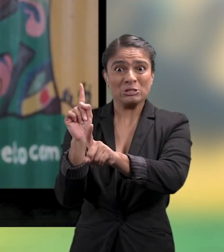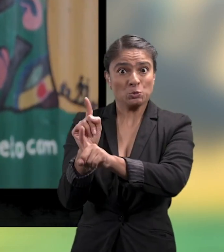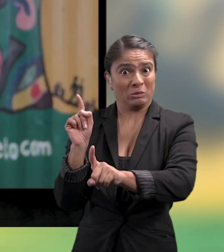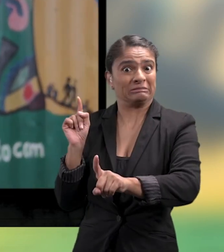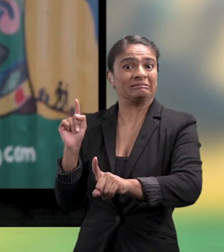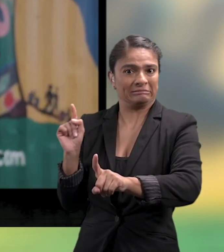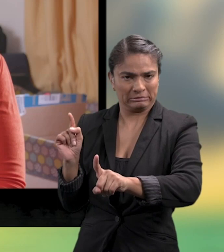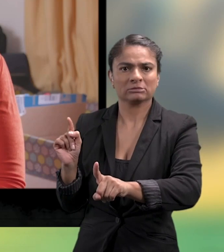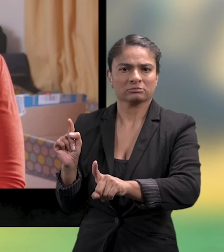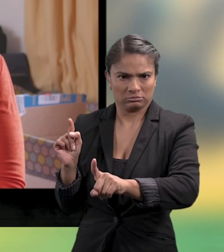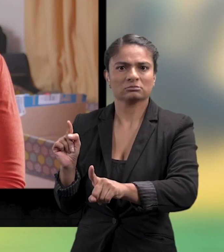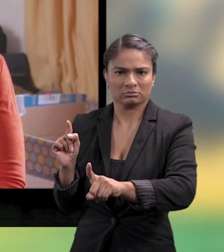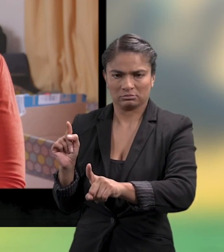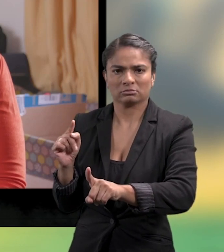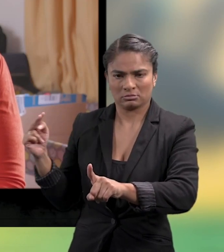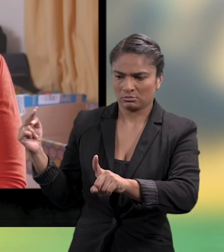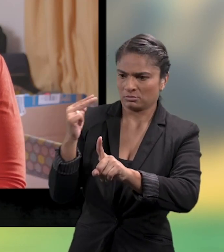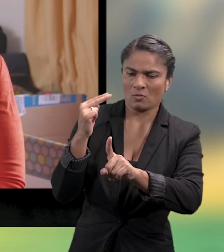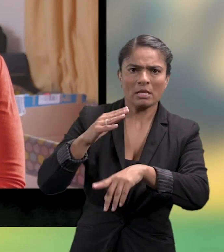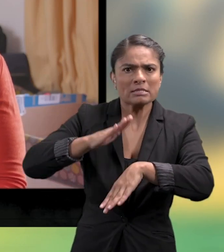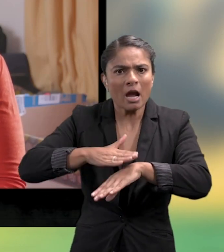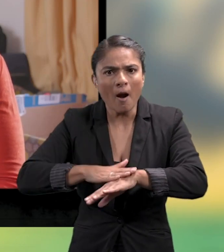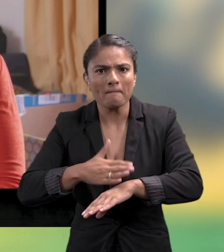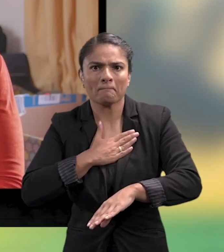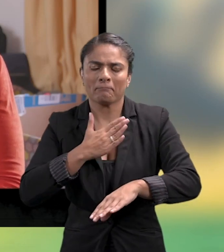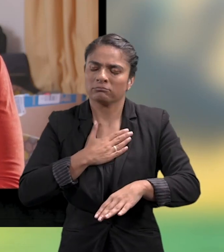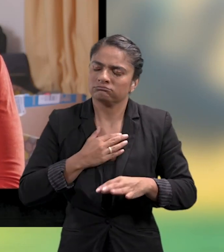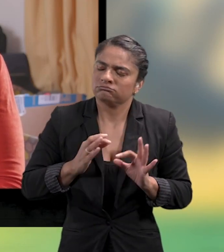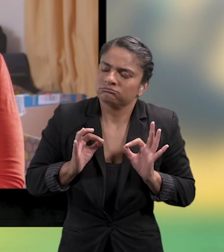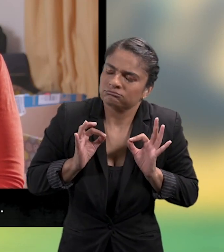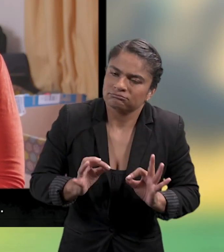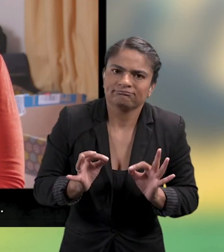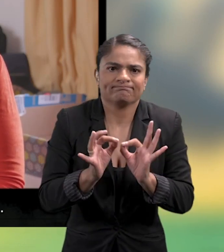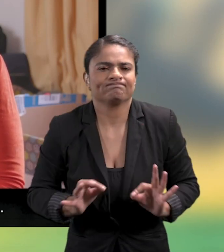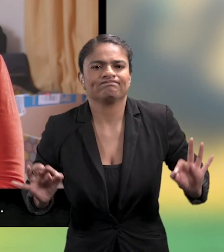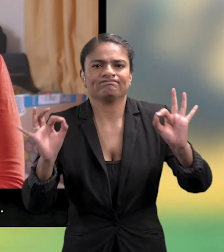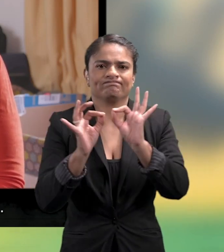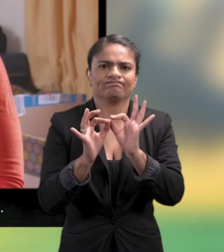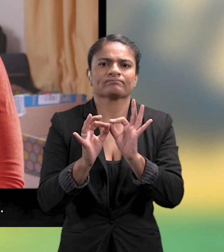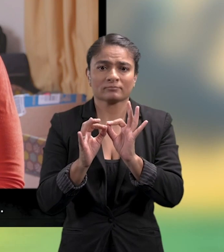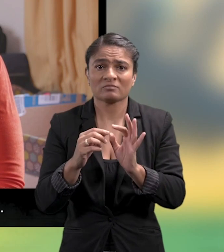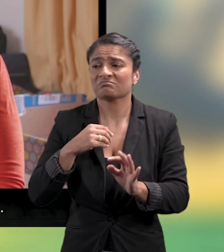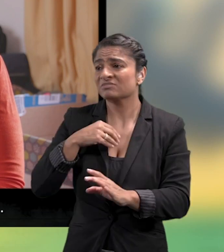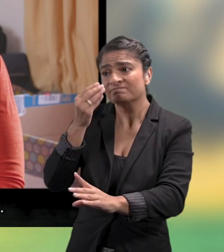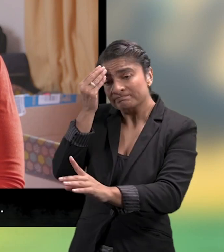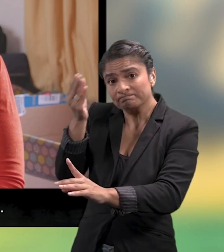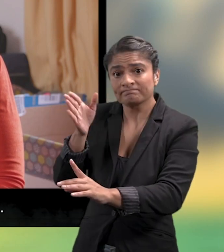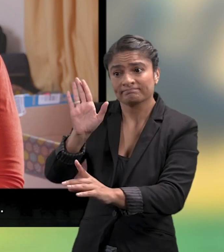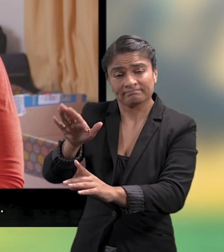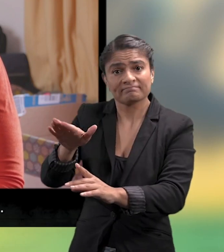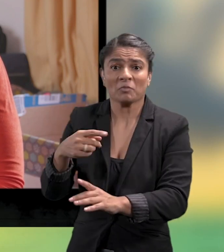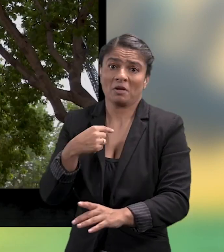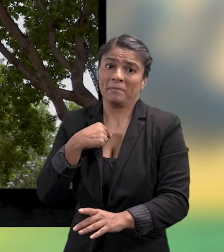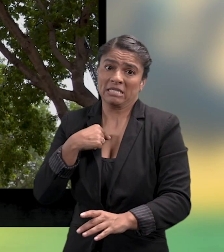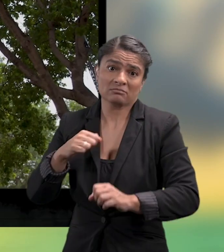he really made nako ya ka there worthwhile. Wile ang accommodator, ha ke fetsa go